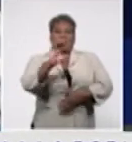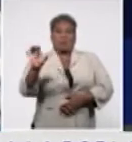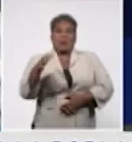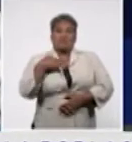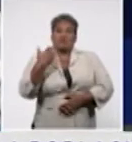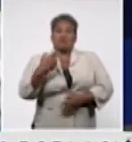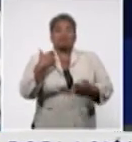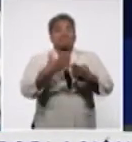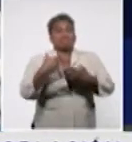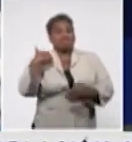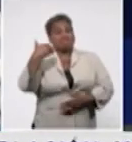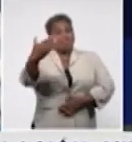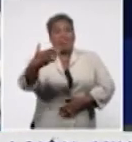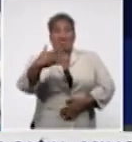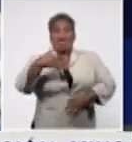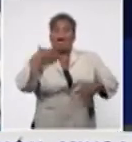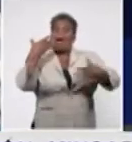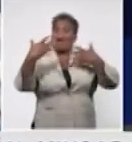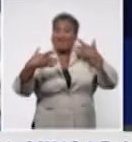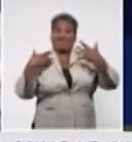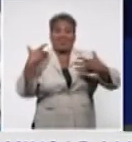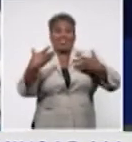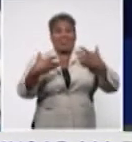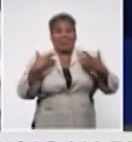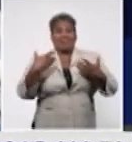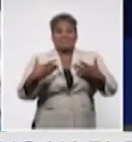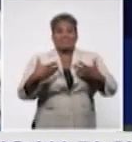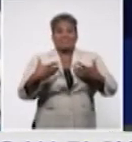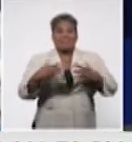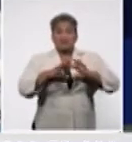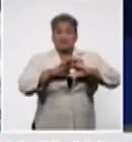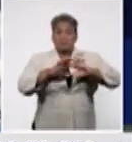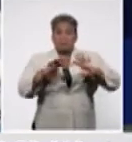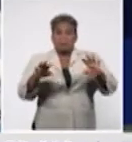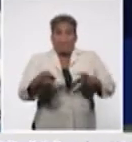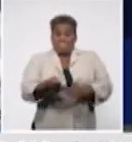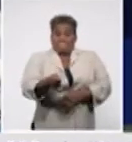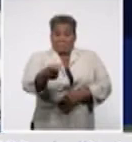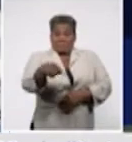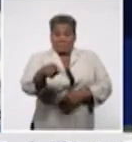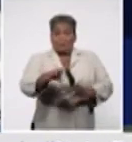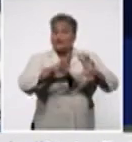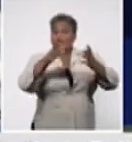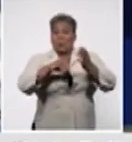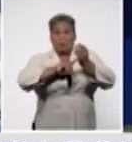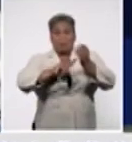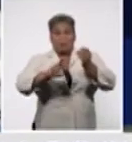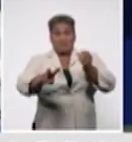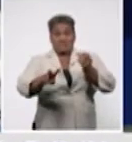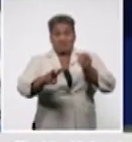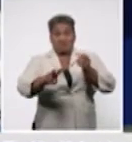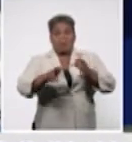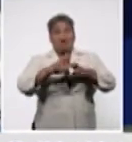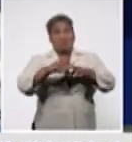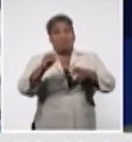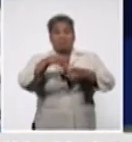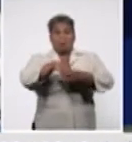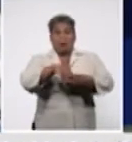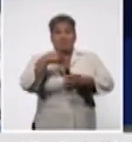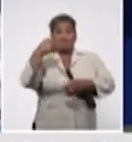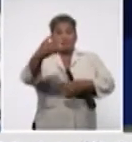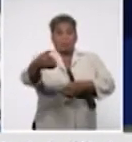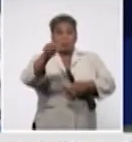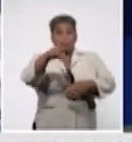torpid evolution, tested positive for COVID-19, and from August 24th, his clinical conditions began